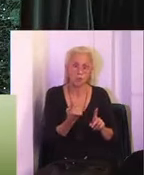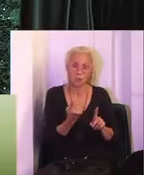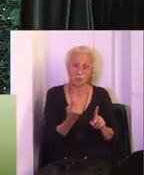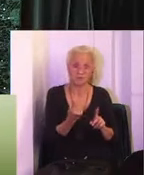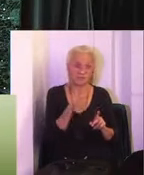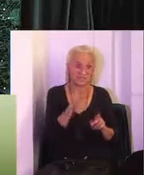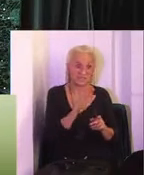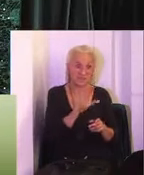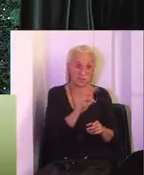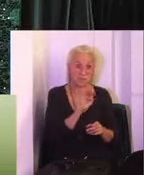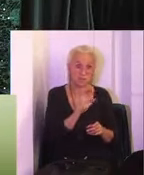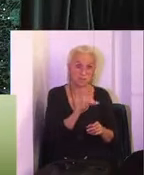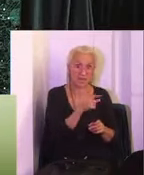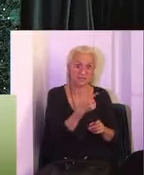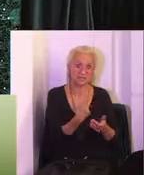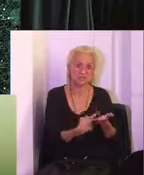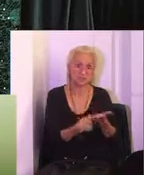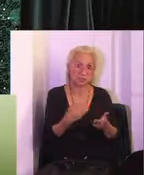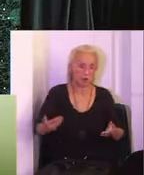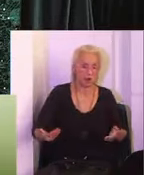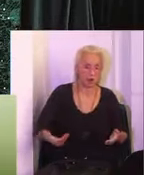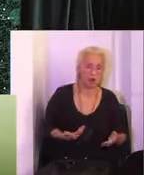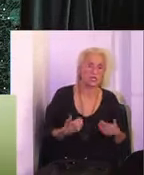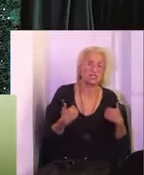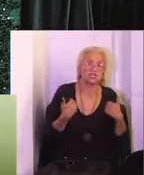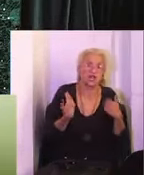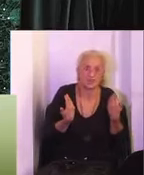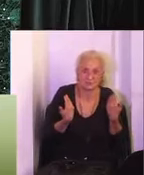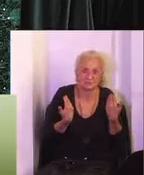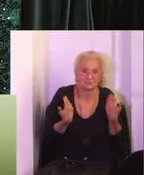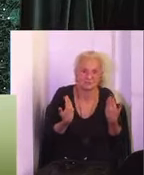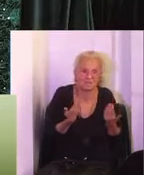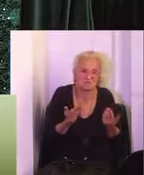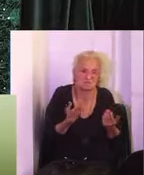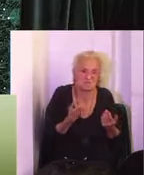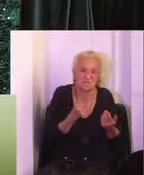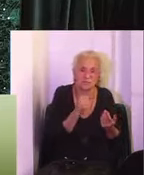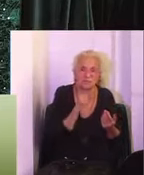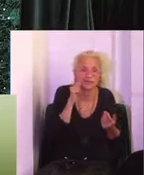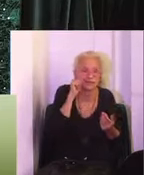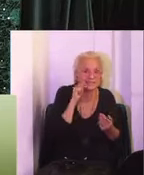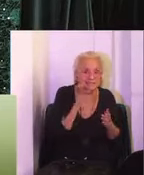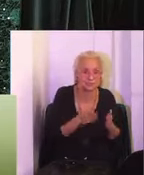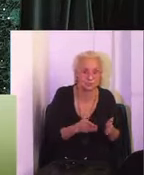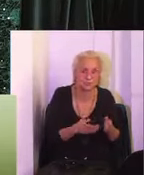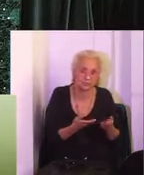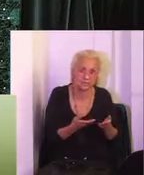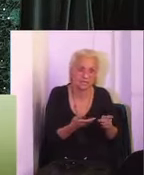The maid would sometimes be hired at a very young age, maybe even a teenager,